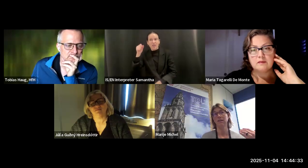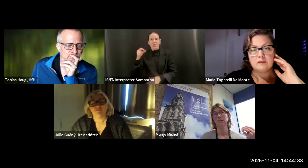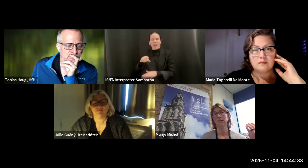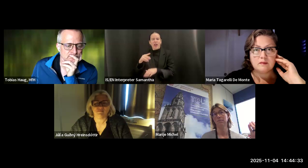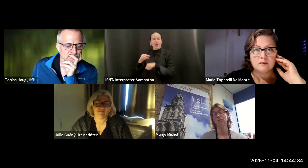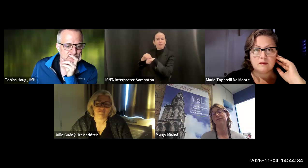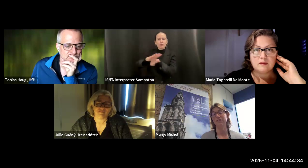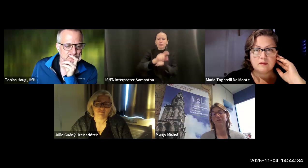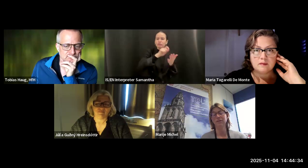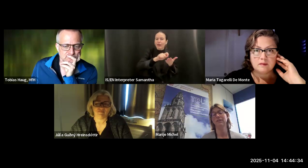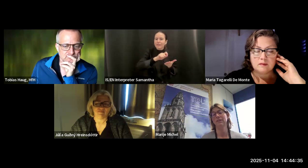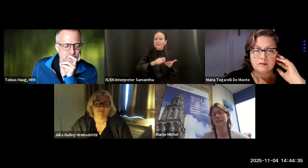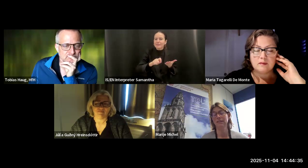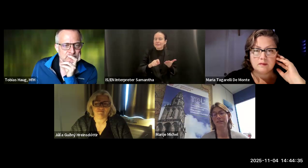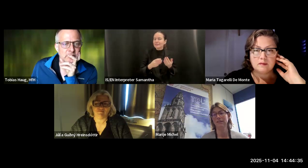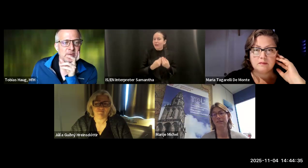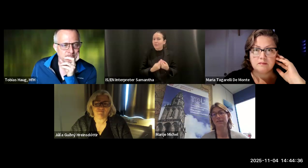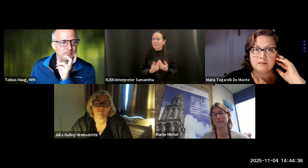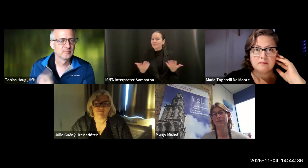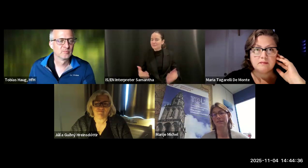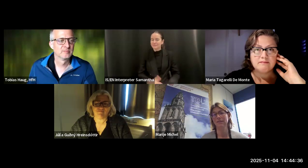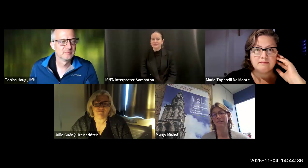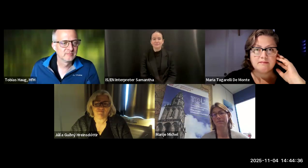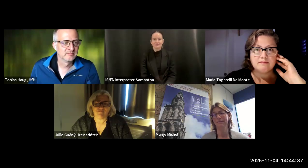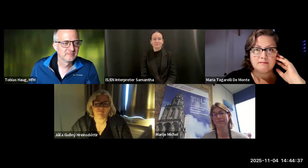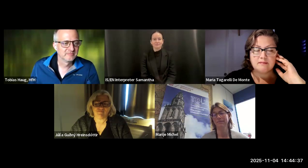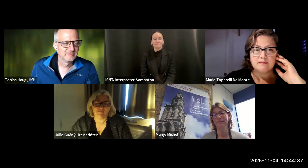are more visual. Yep.